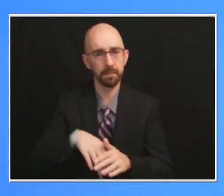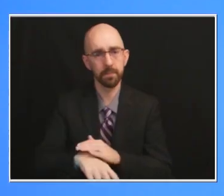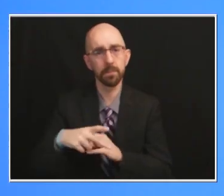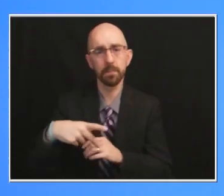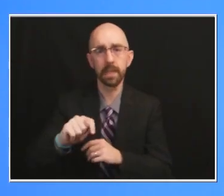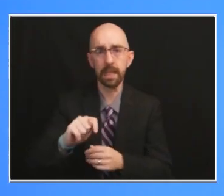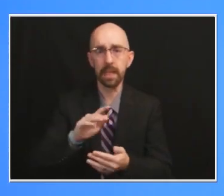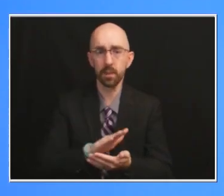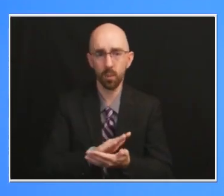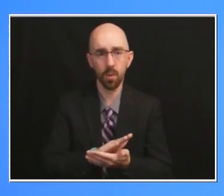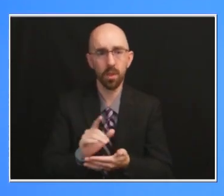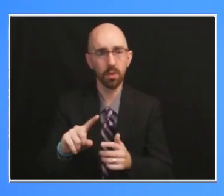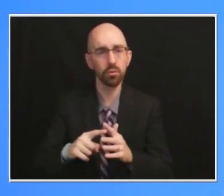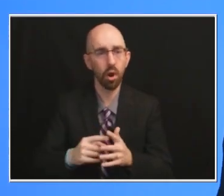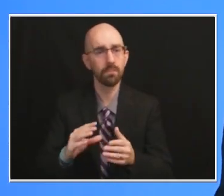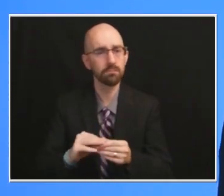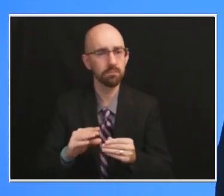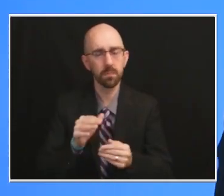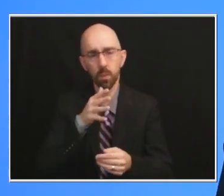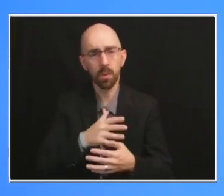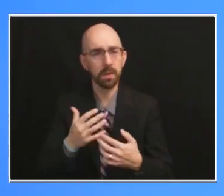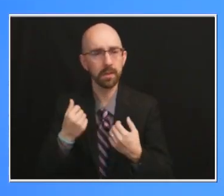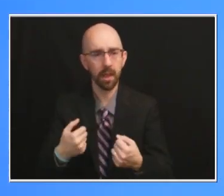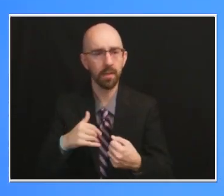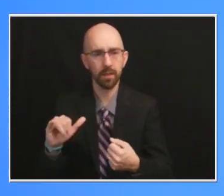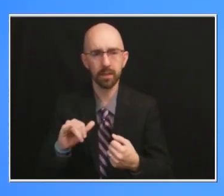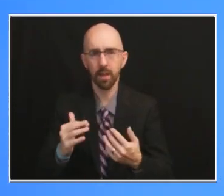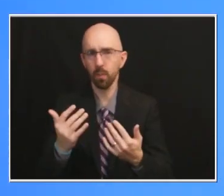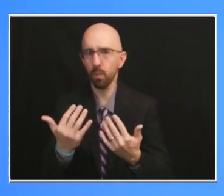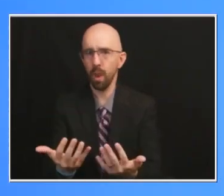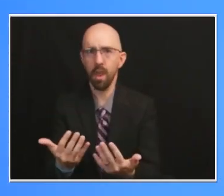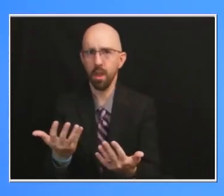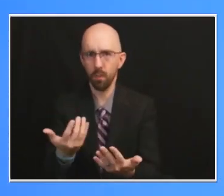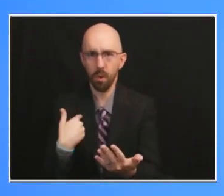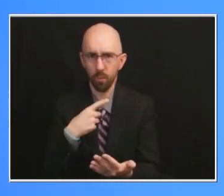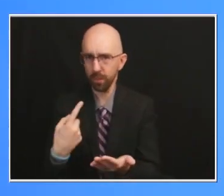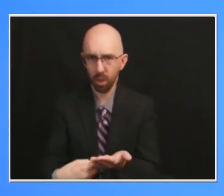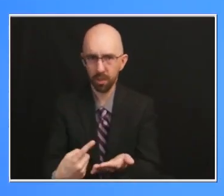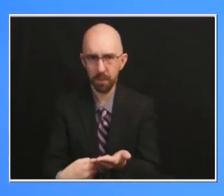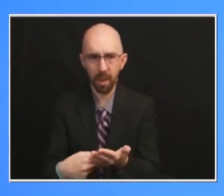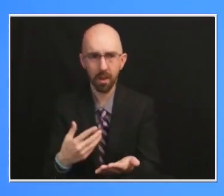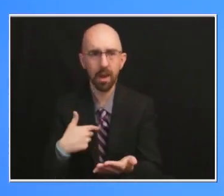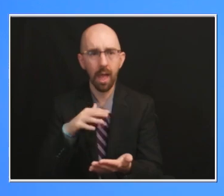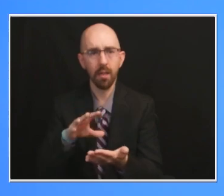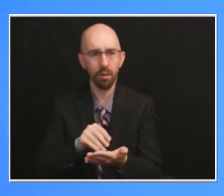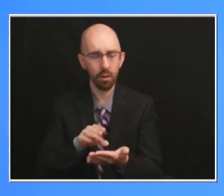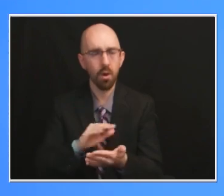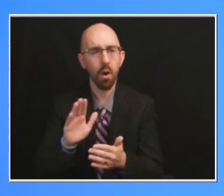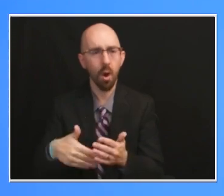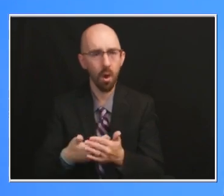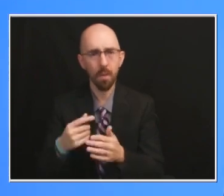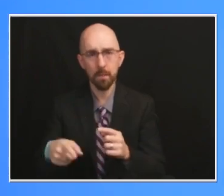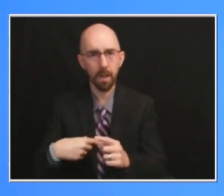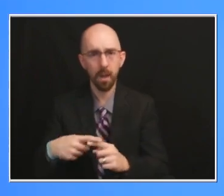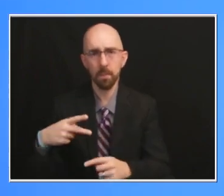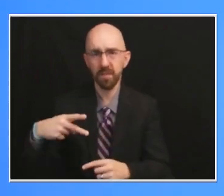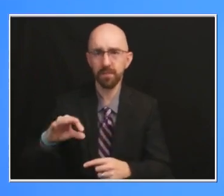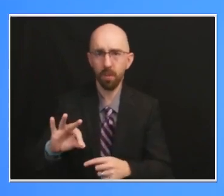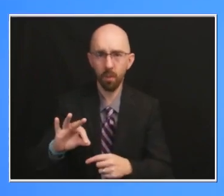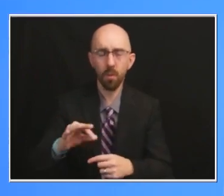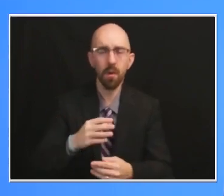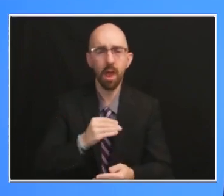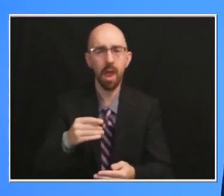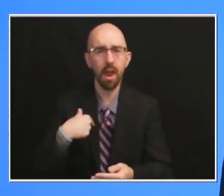and they start talking about women's health, and I was like, wait, hold the phone. What are we talking about here? And I learned all about the pelvic floor, and I took a hard